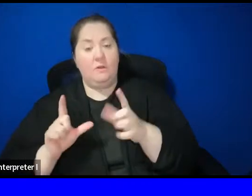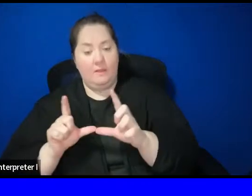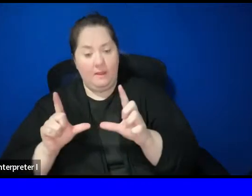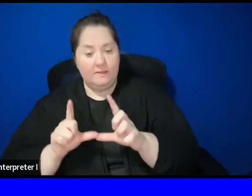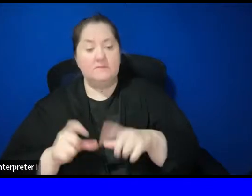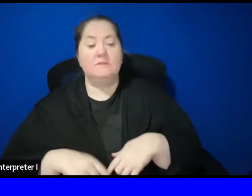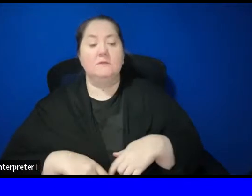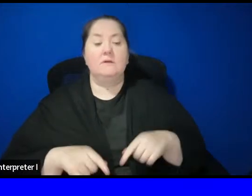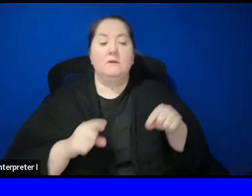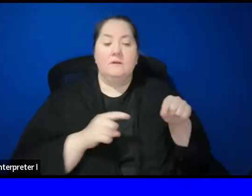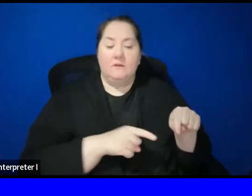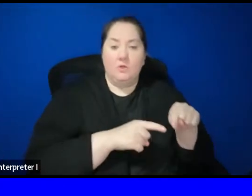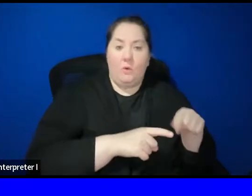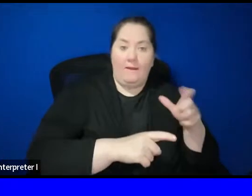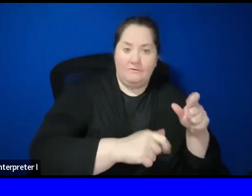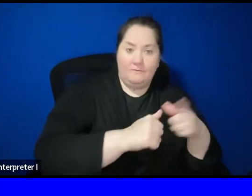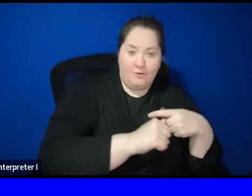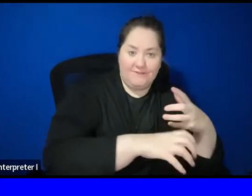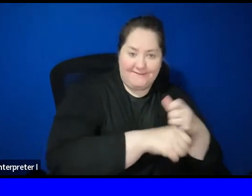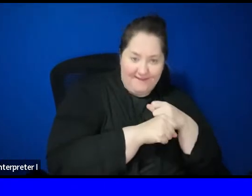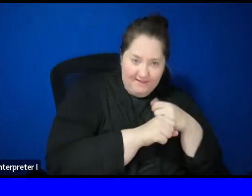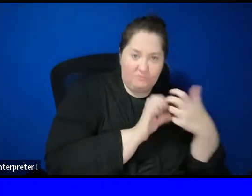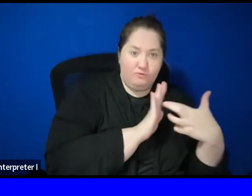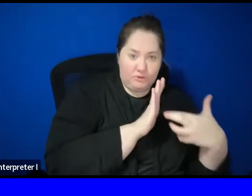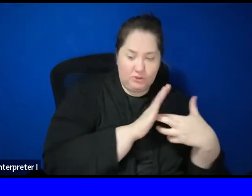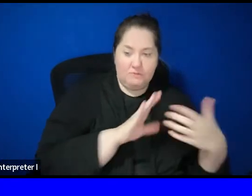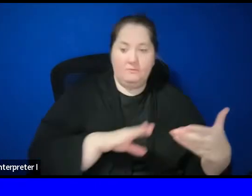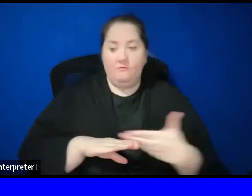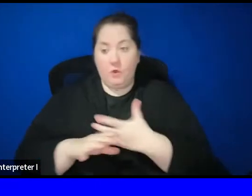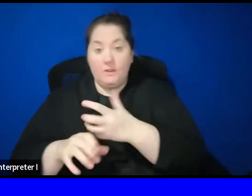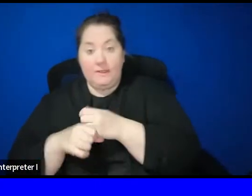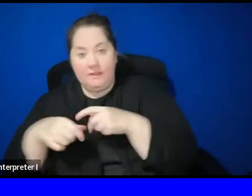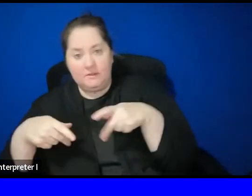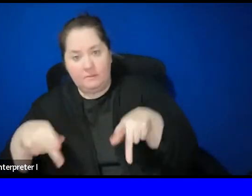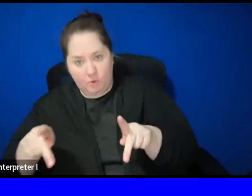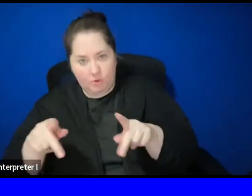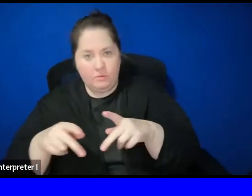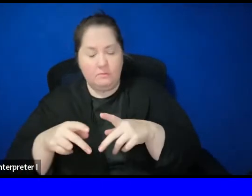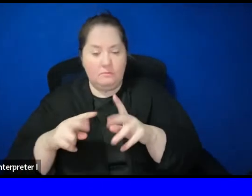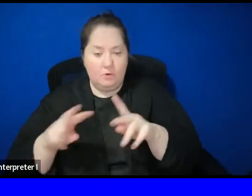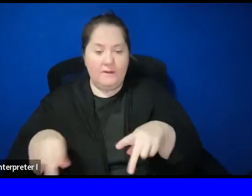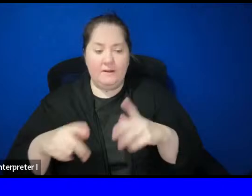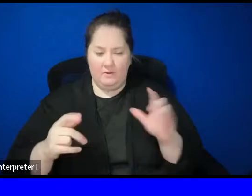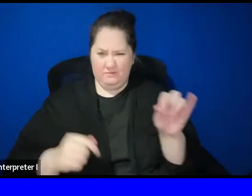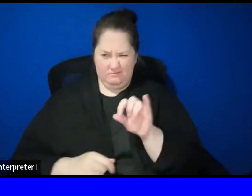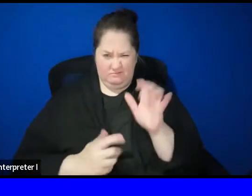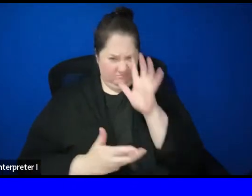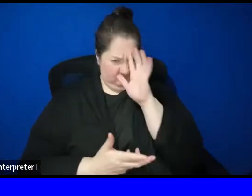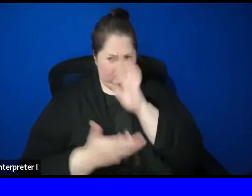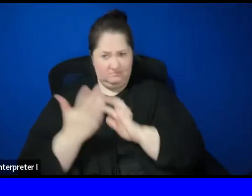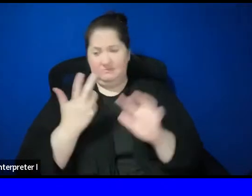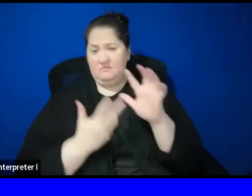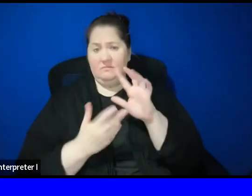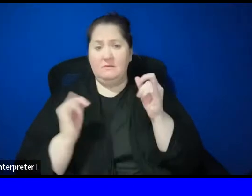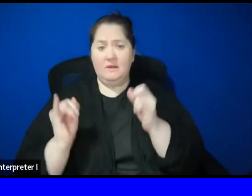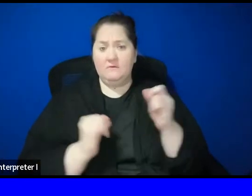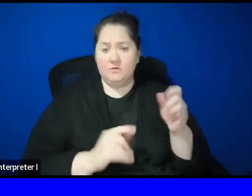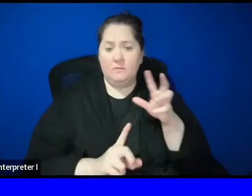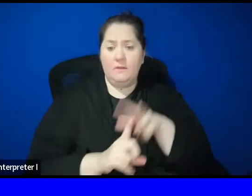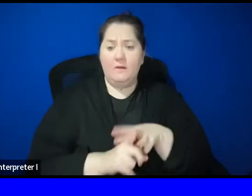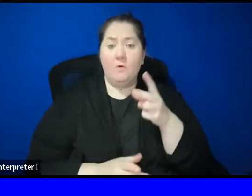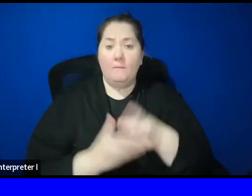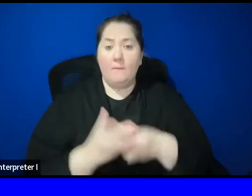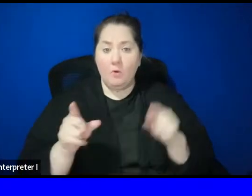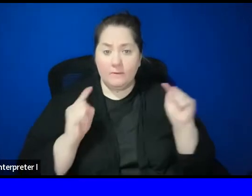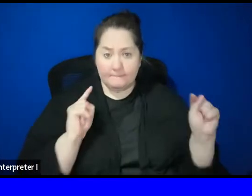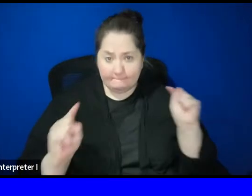registration is a prerequisite for securing a concealed pistol license. These similarities often cause confusion, especially for individuals applying for both